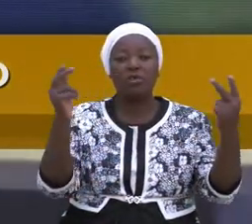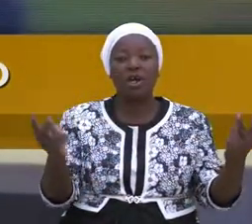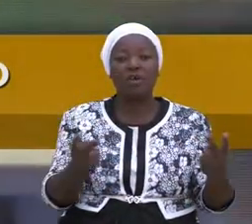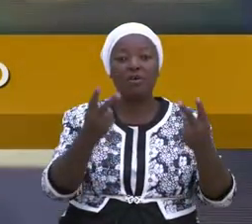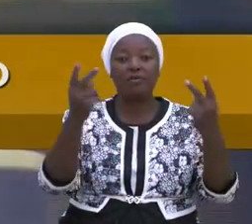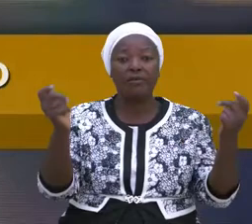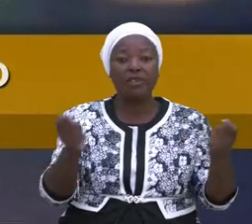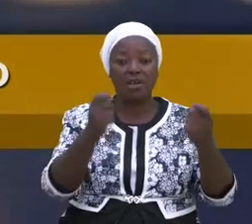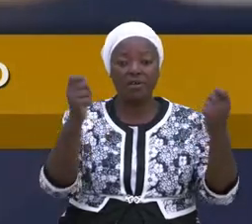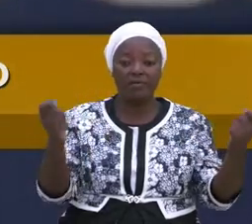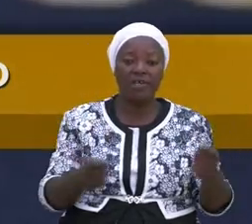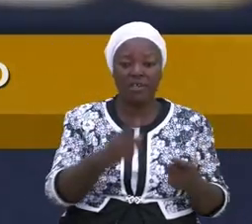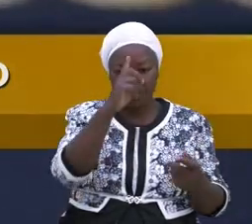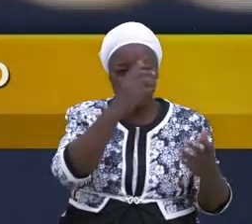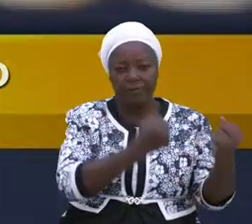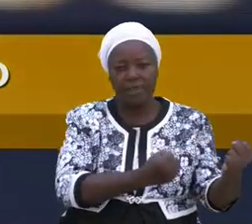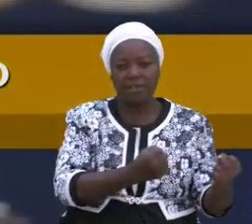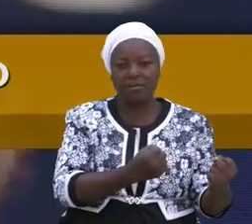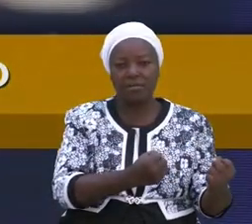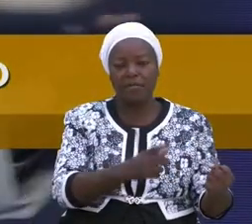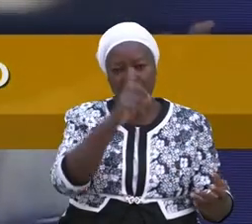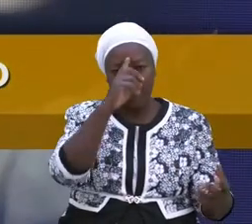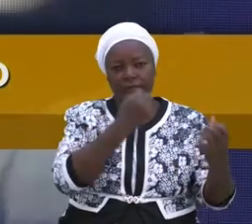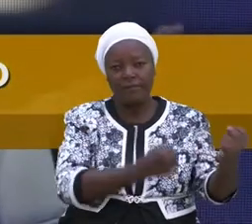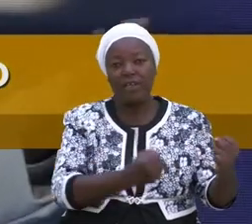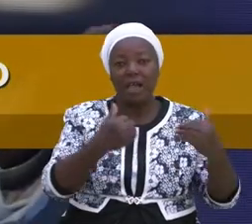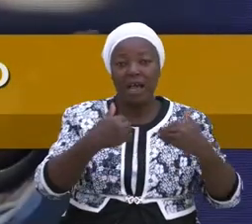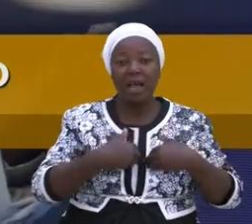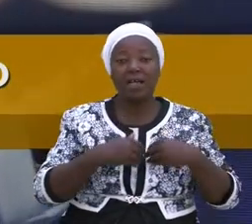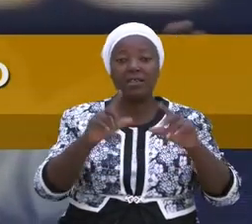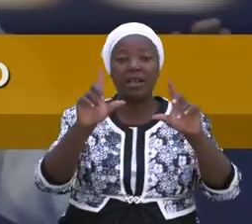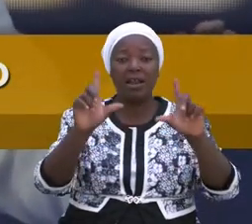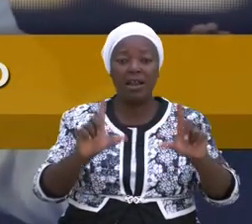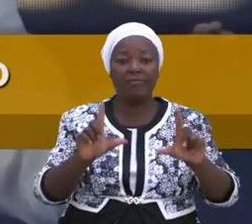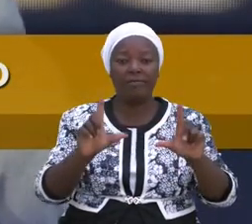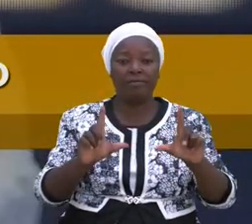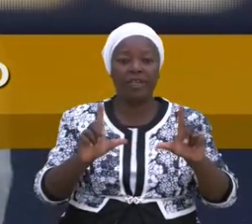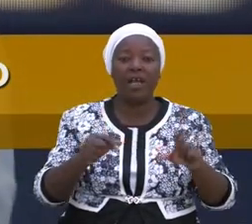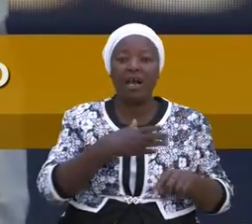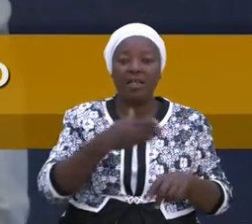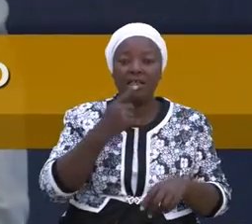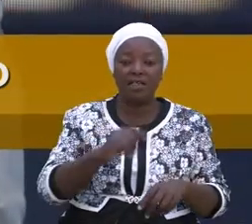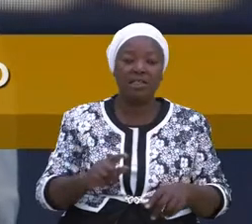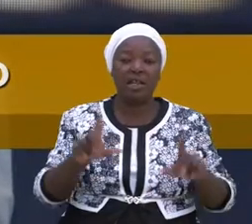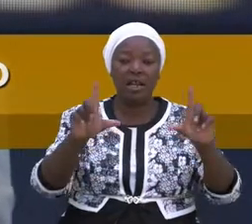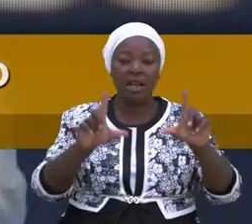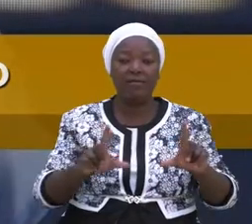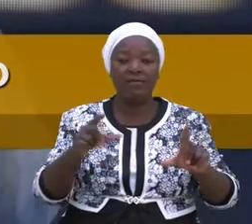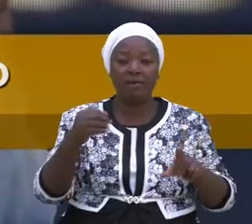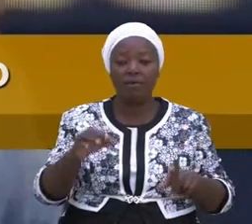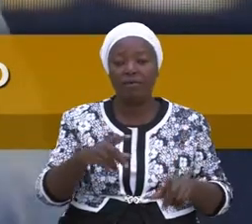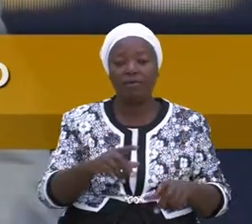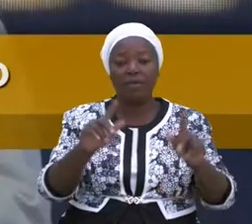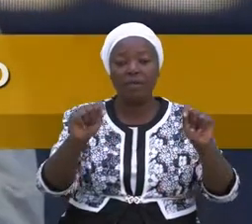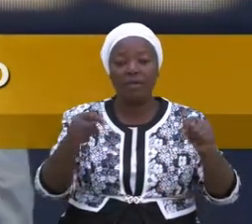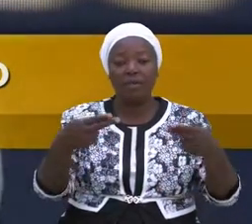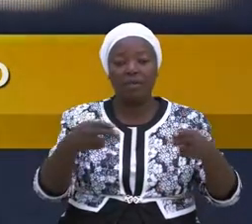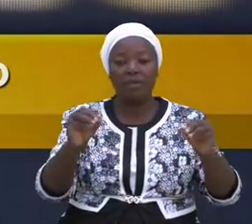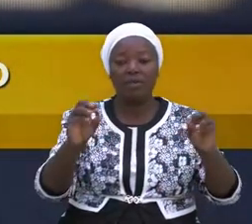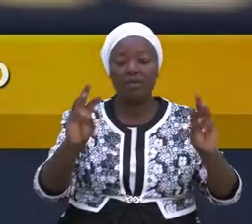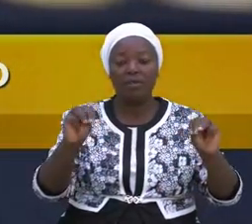has levels. There is the level of Thomas' faith, the faith